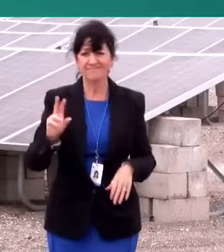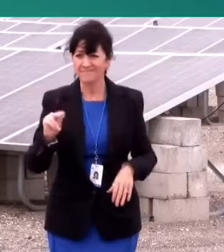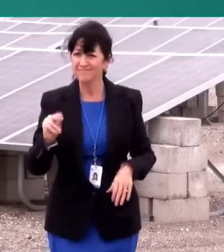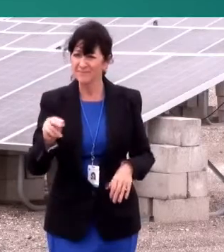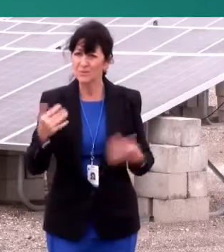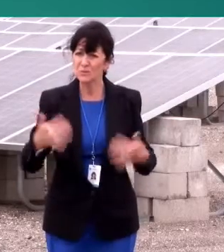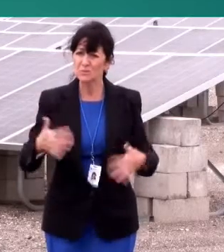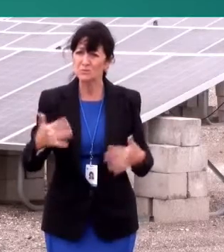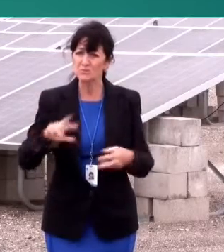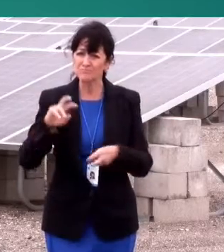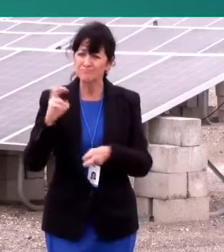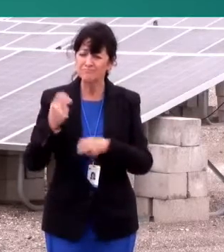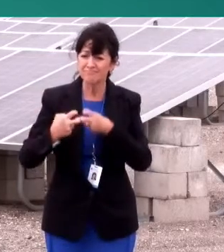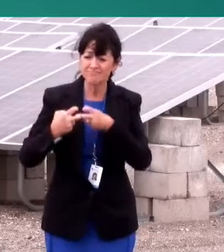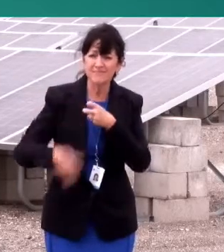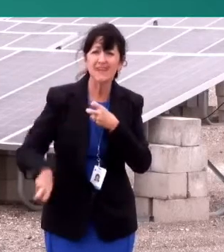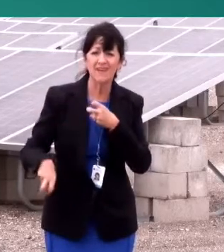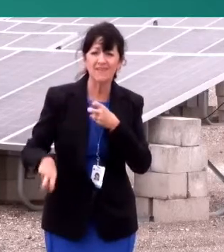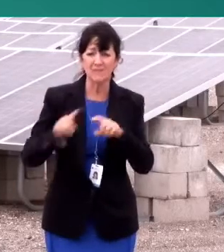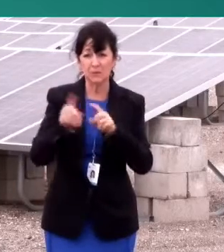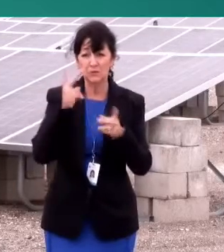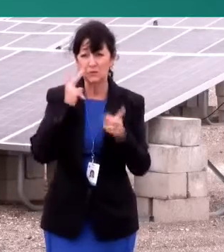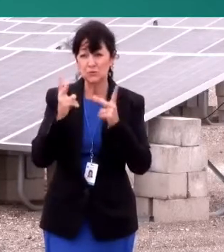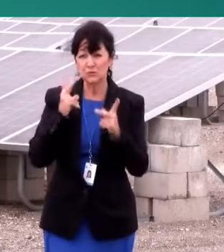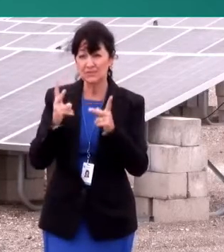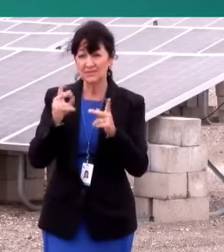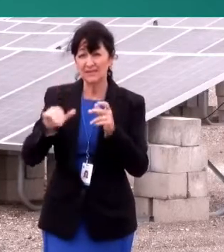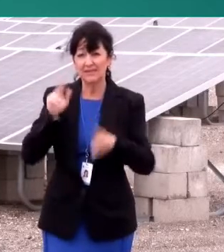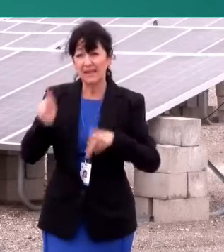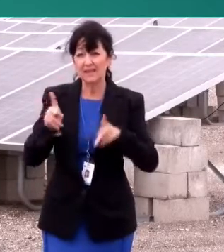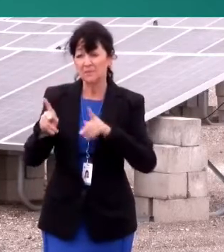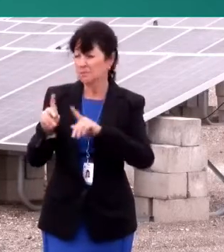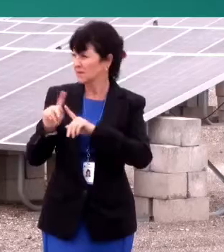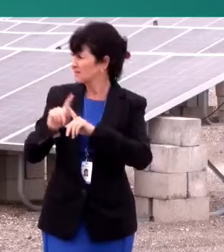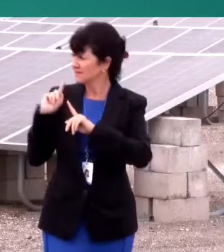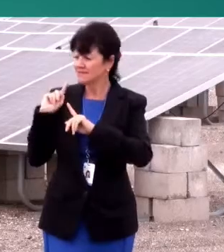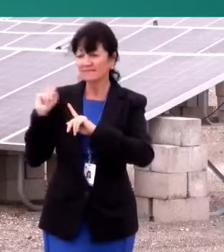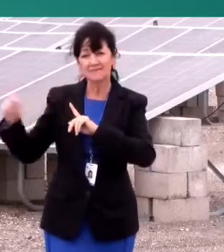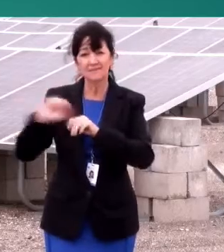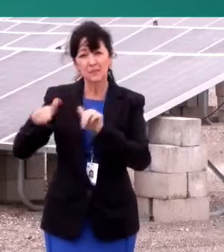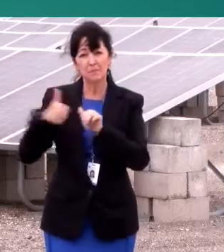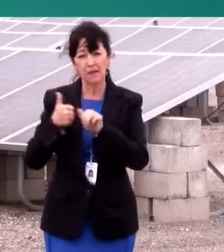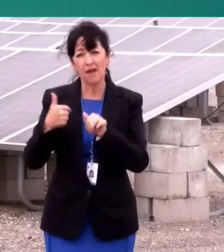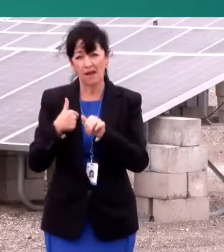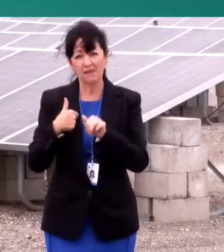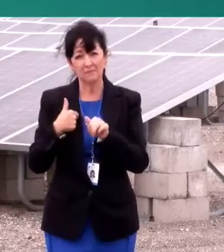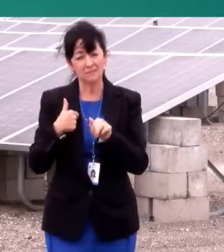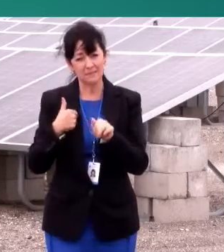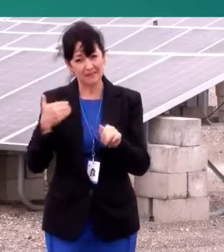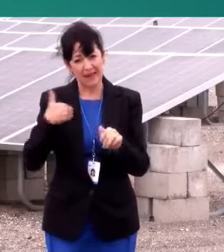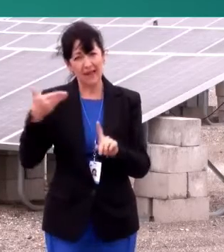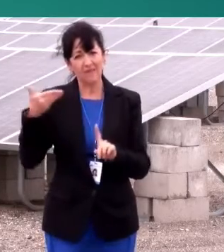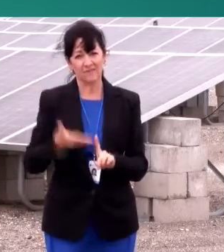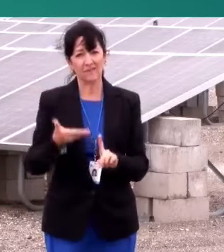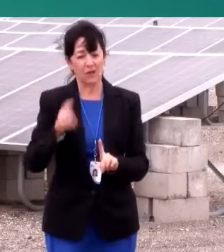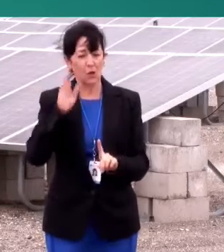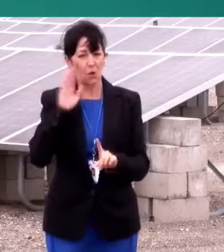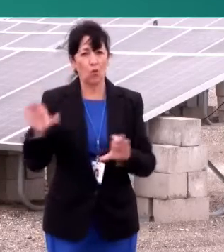from all the folks that are here and behind me, that the will is there here in the state of Delaware, and we're going to do our part.